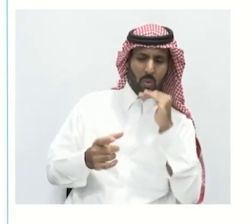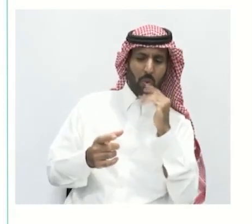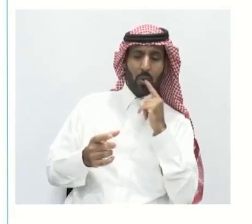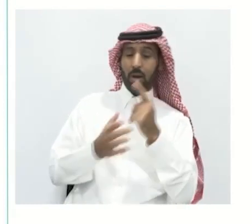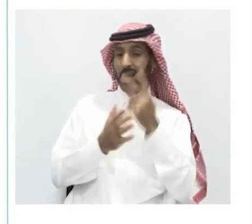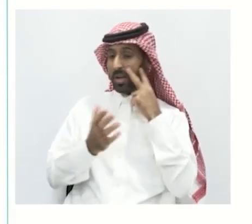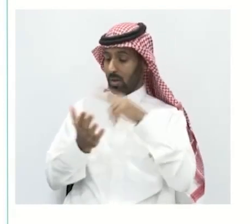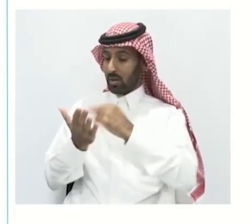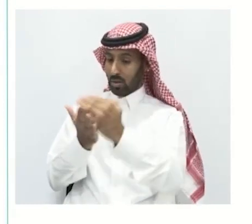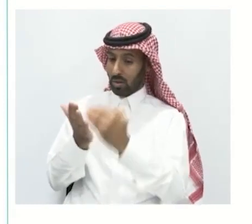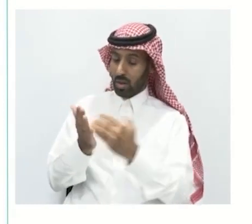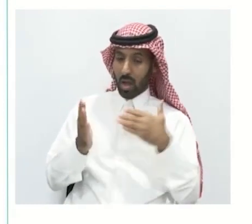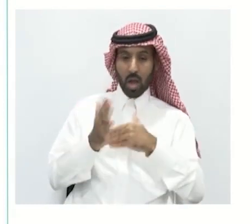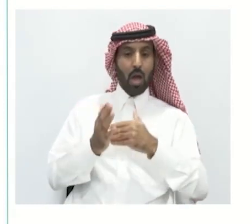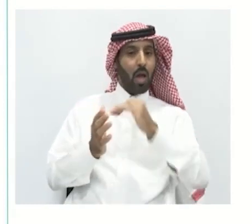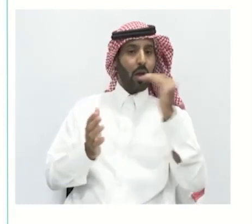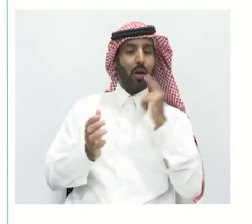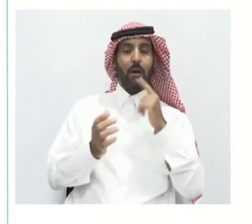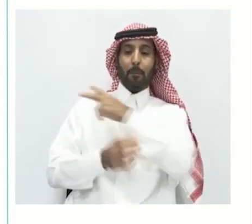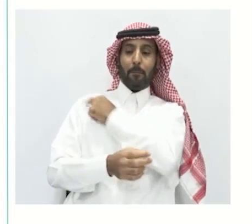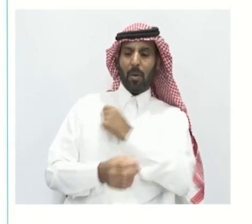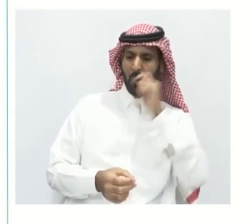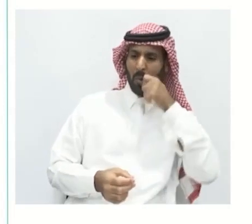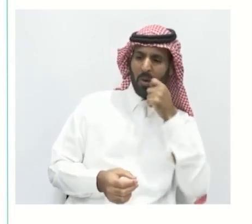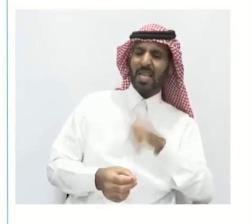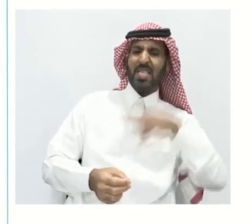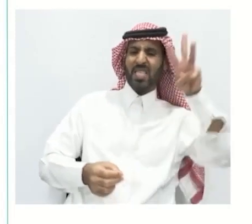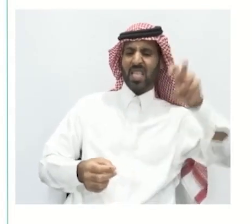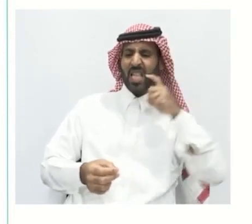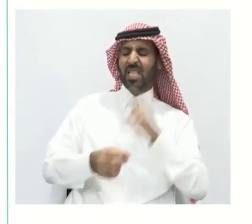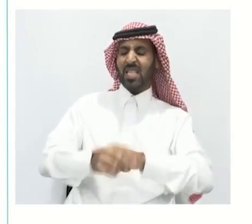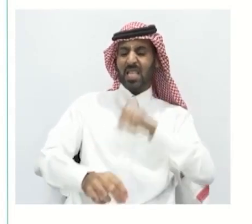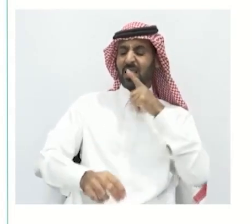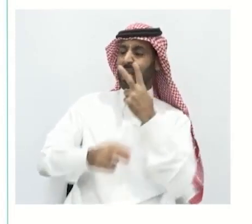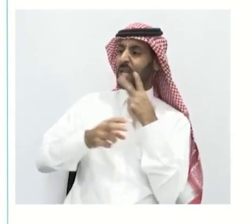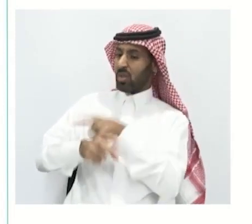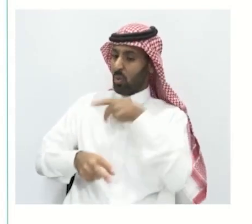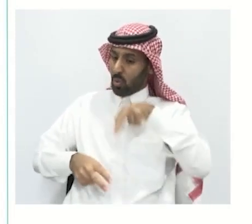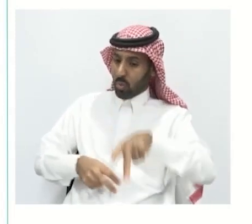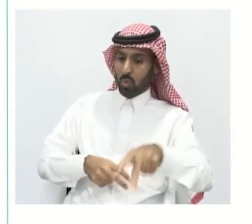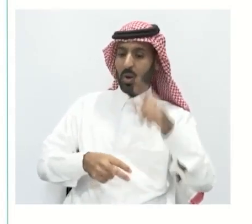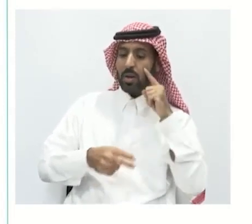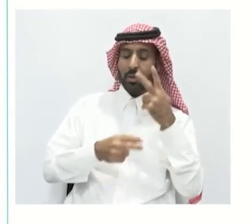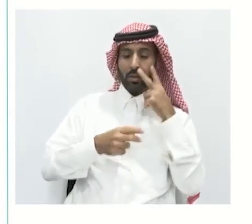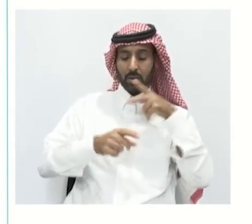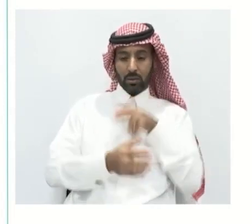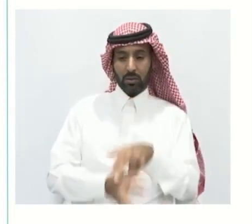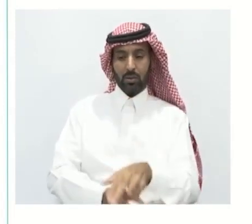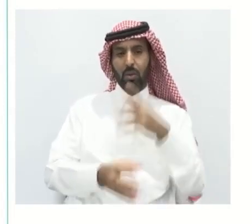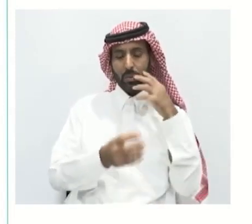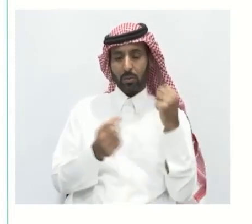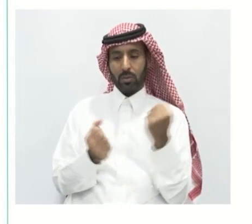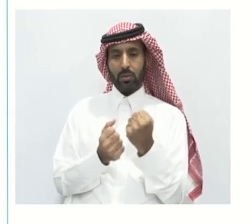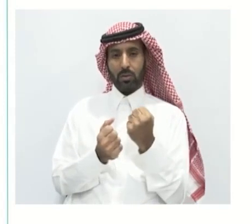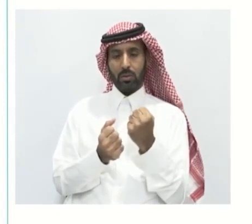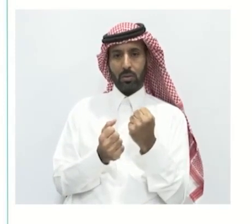just check the last of the sentence. Policeman, at 3 p.m., a security guard saw you outside ski and snow store.